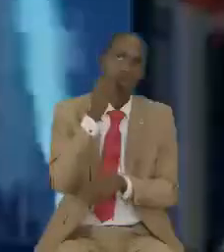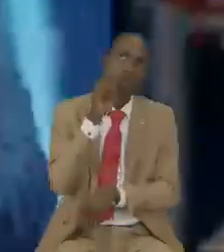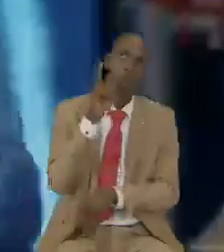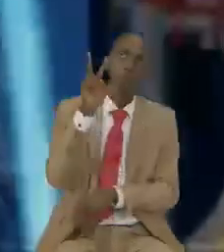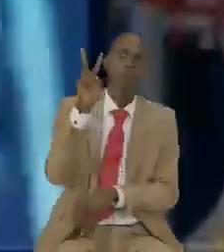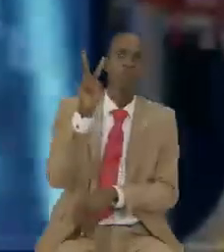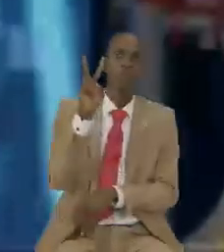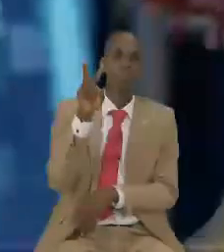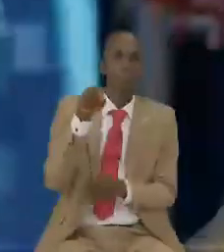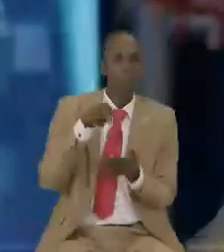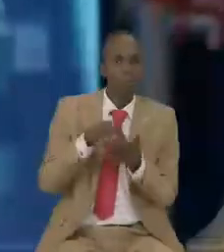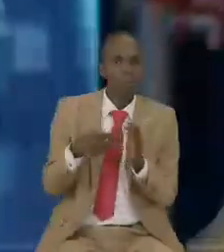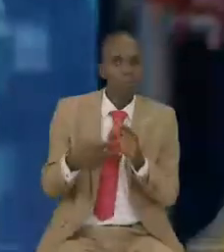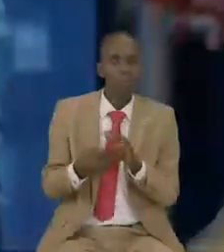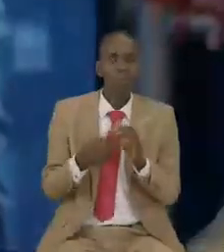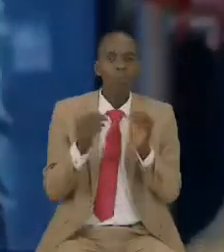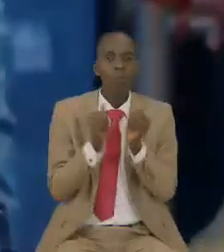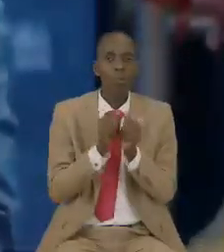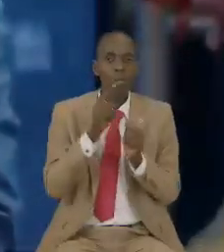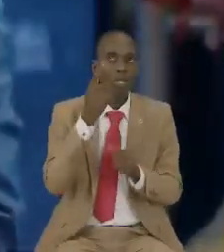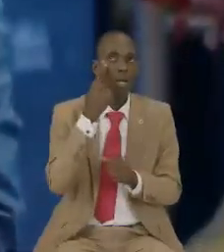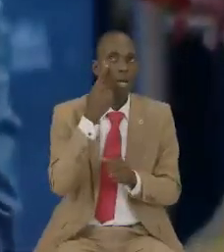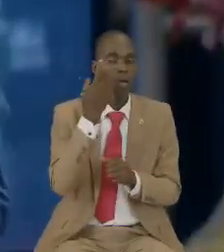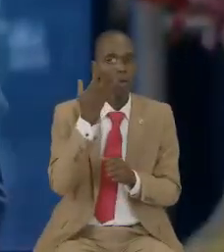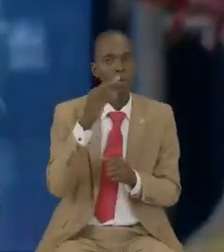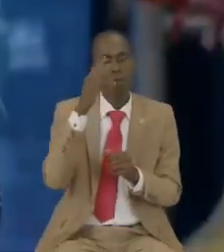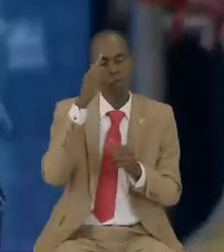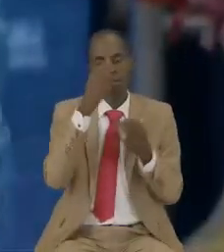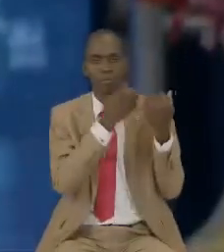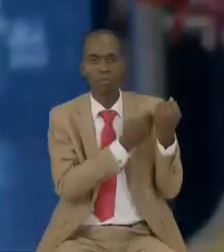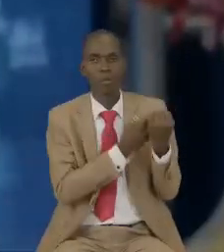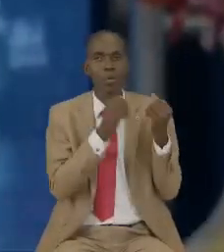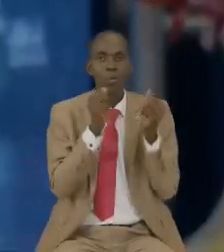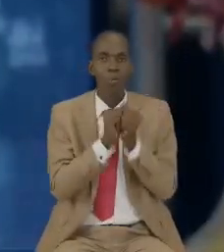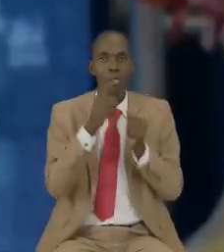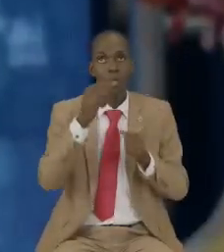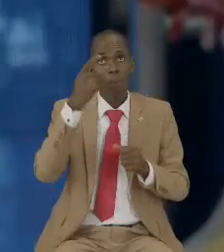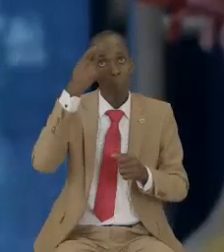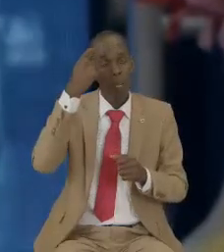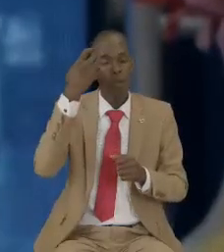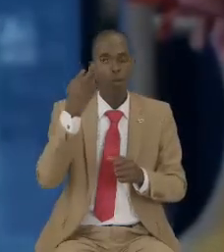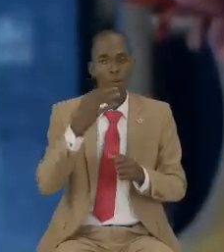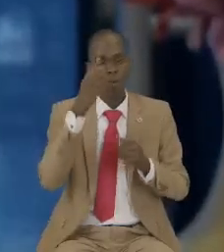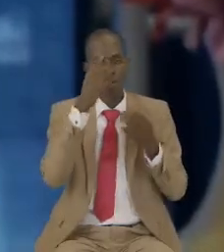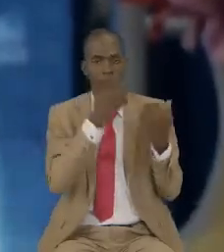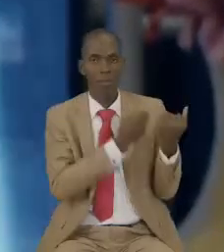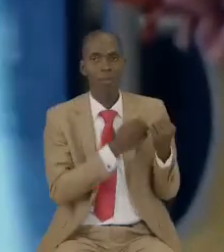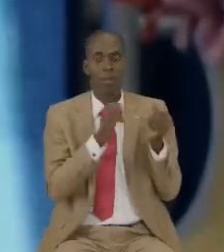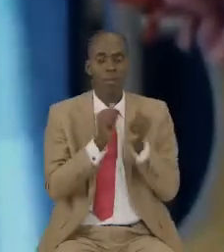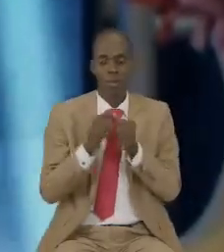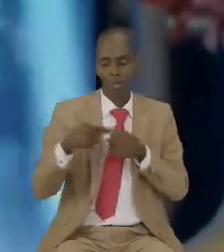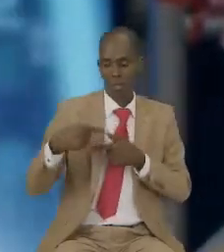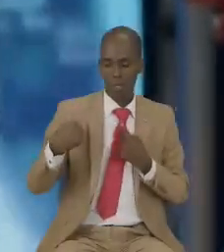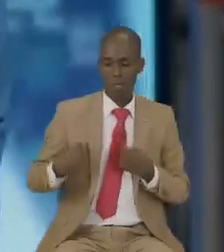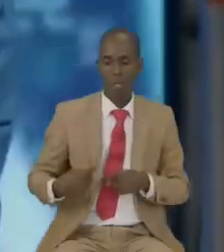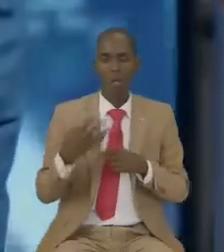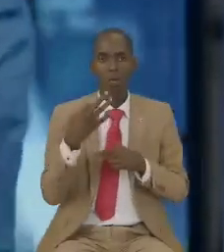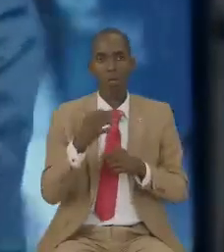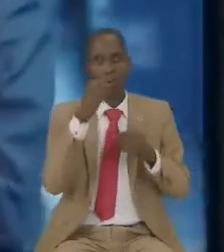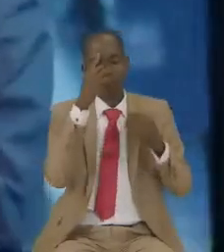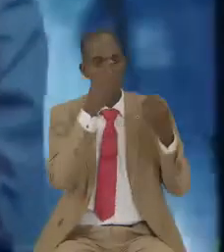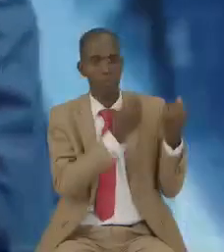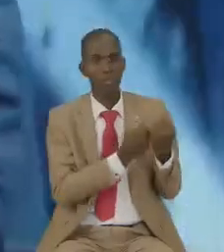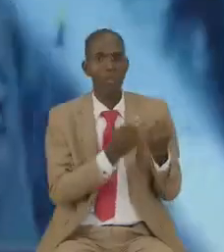is, with the eyes of faith, with the mind of faith, with the heart of faith, you look